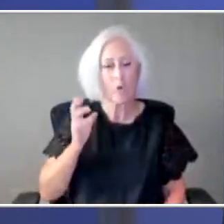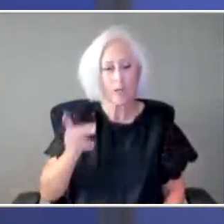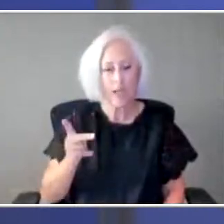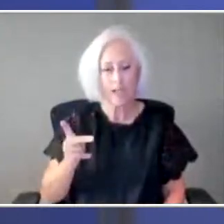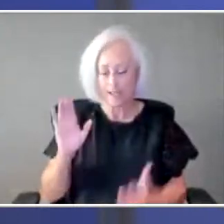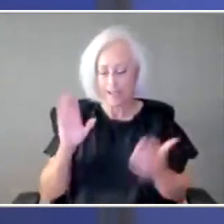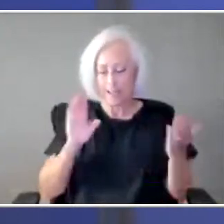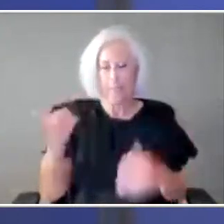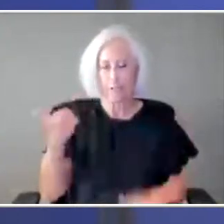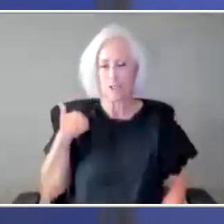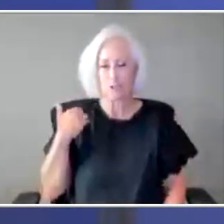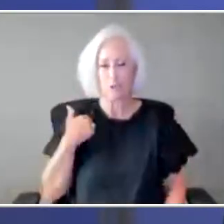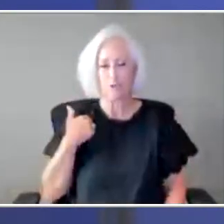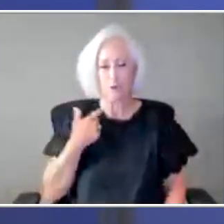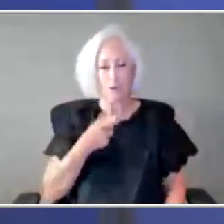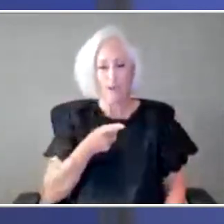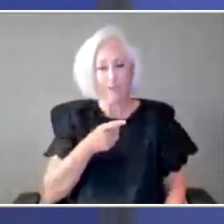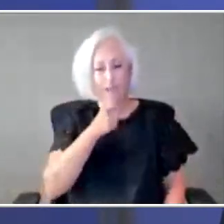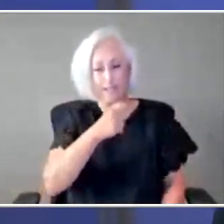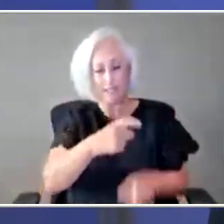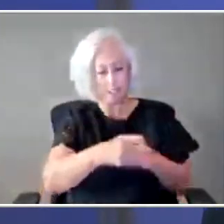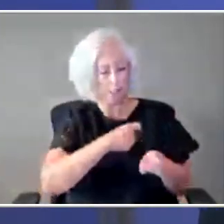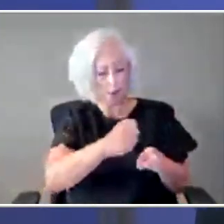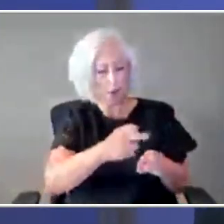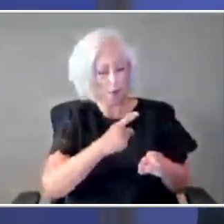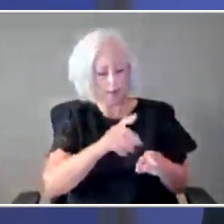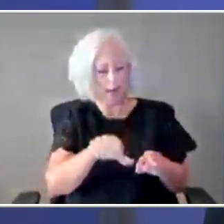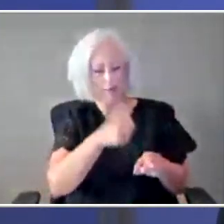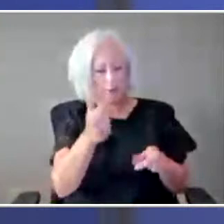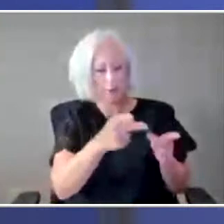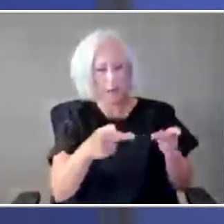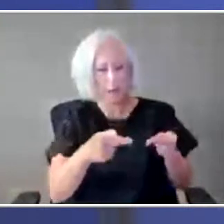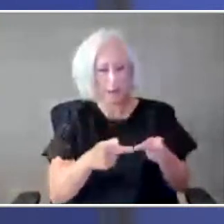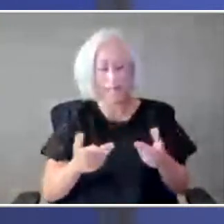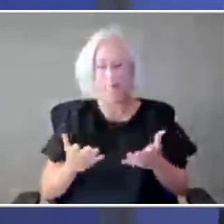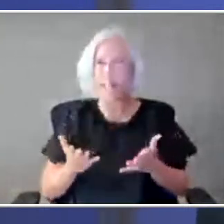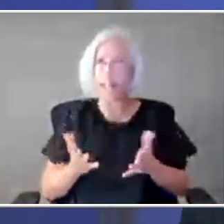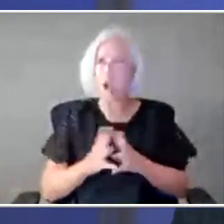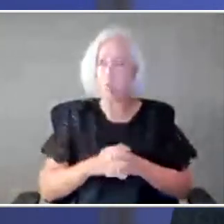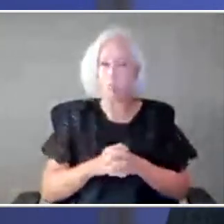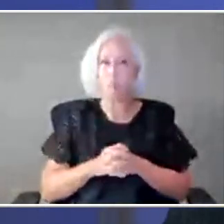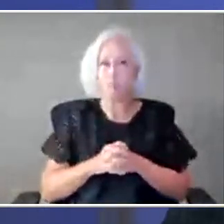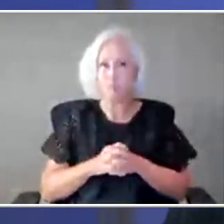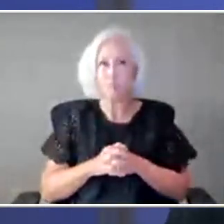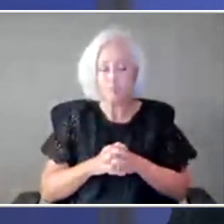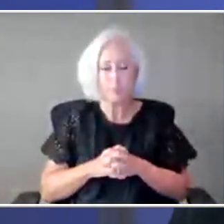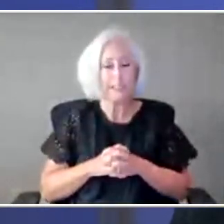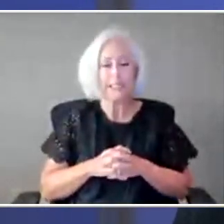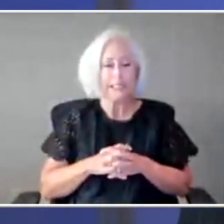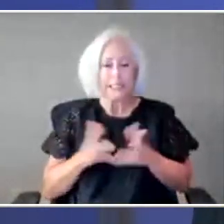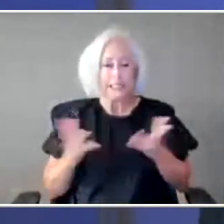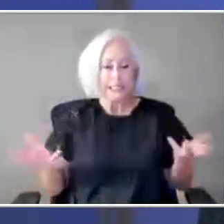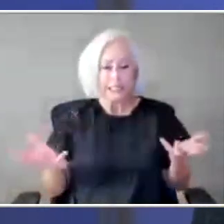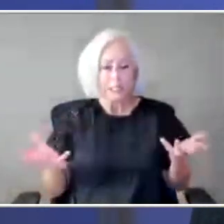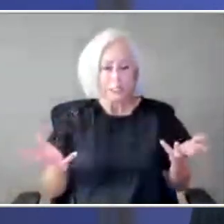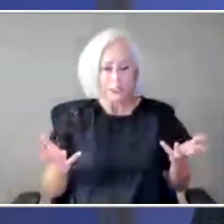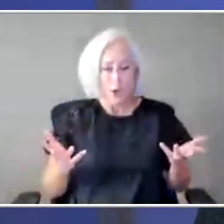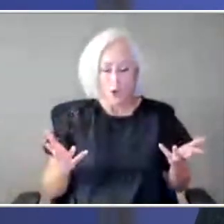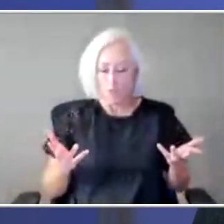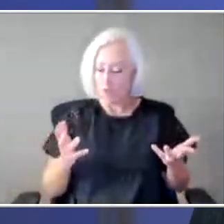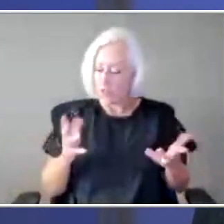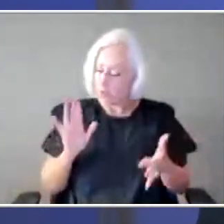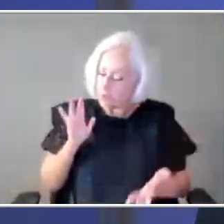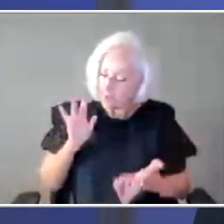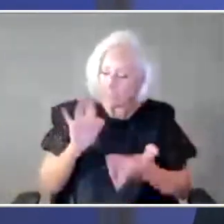they didn't return my calls from the last place. So, yeah. And then it was just nothing but straight care from there. I mean, the best care